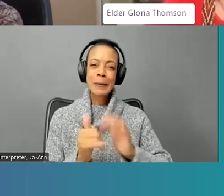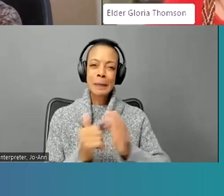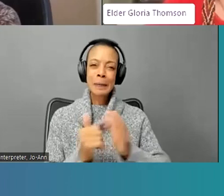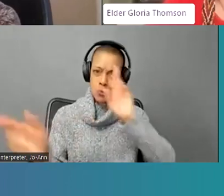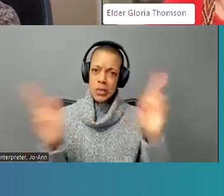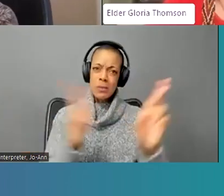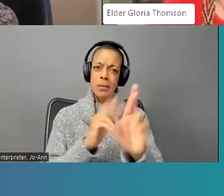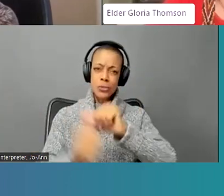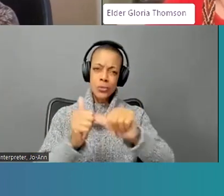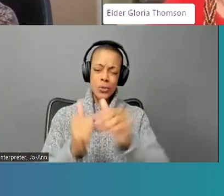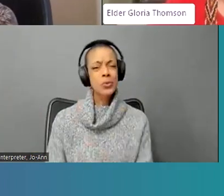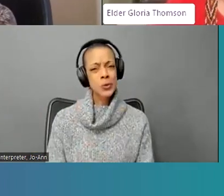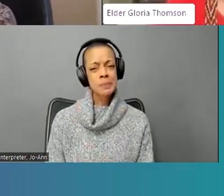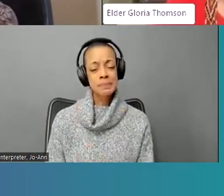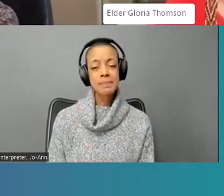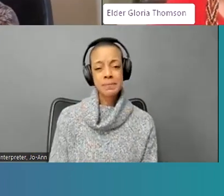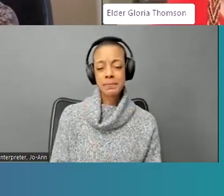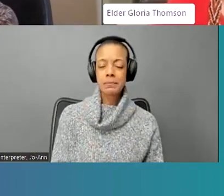Thank you very much, Norma.